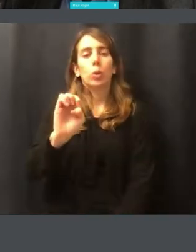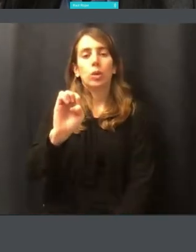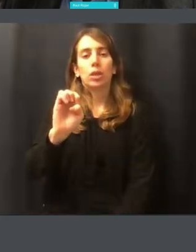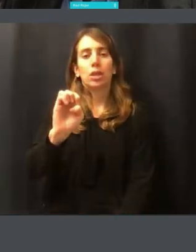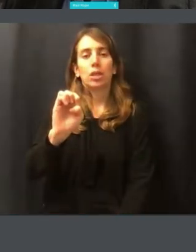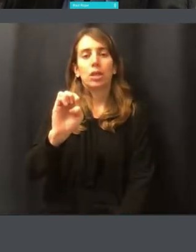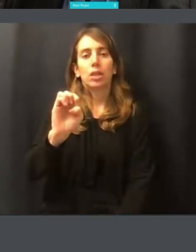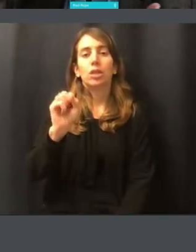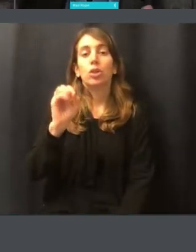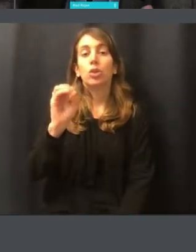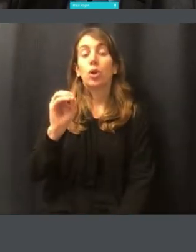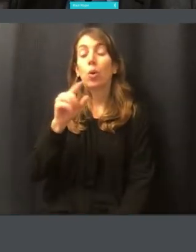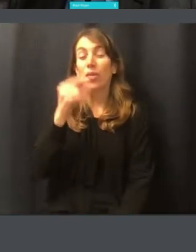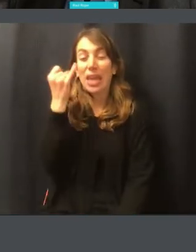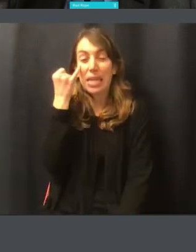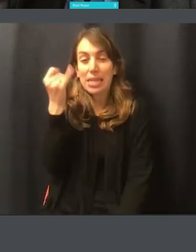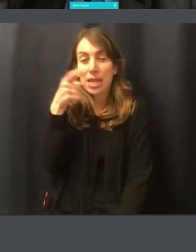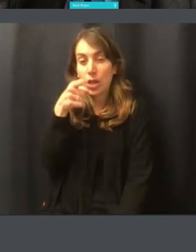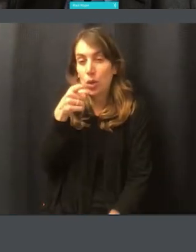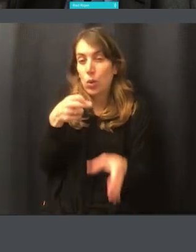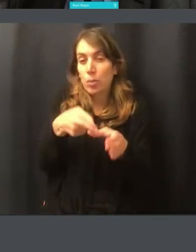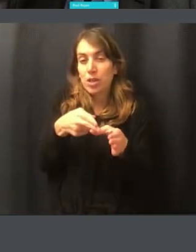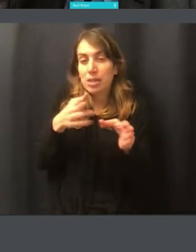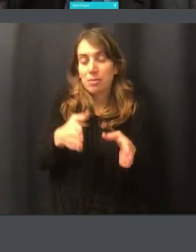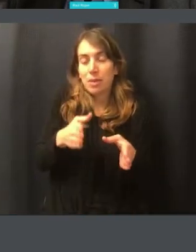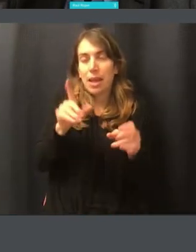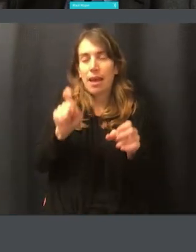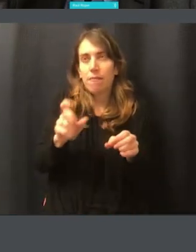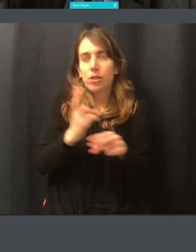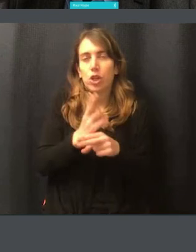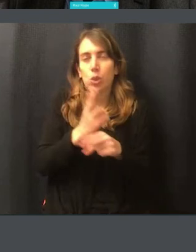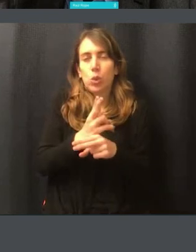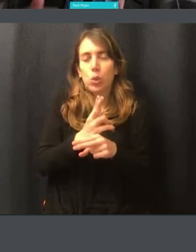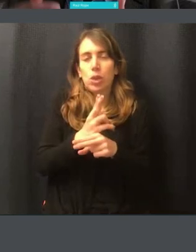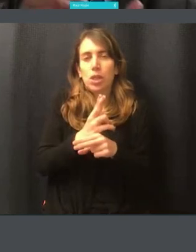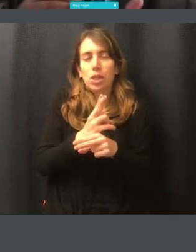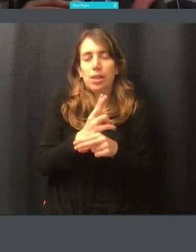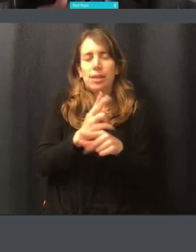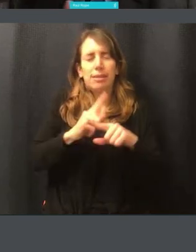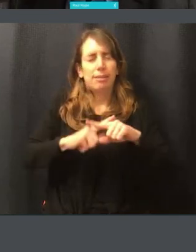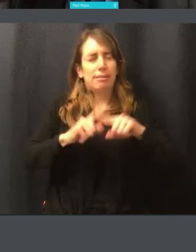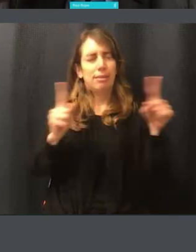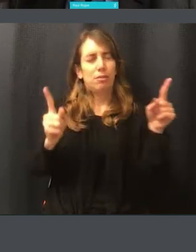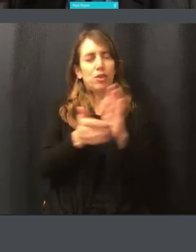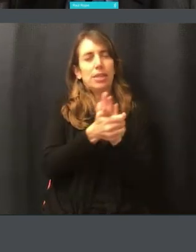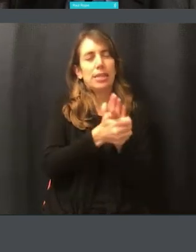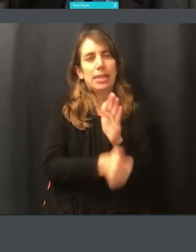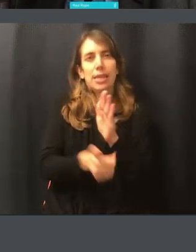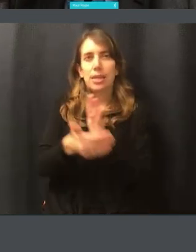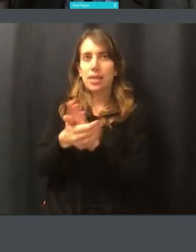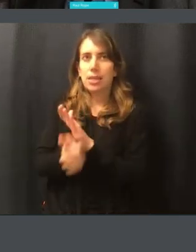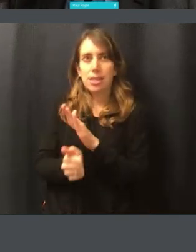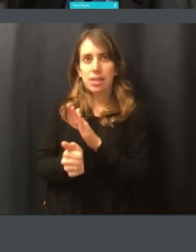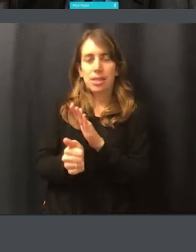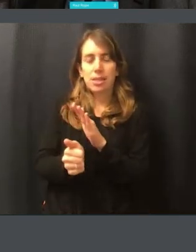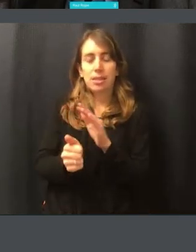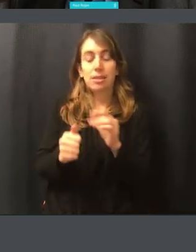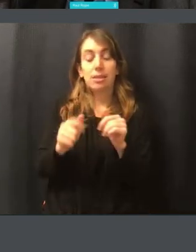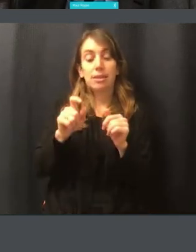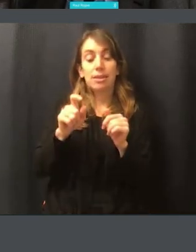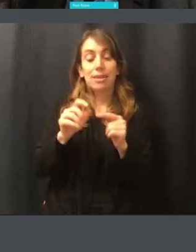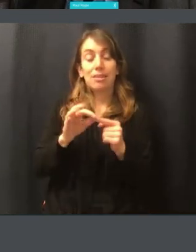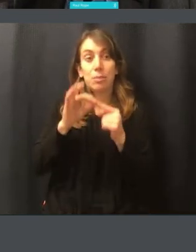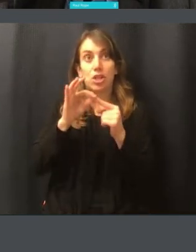that you, as a participant, have to use different skills of self-regulation, right? You need to use especially